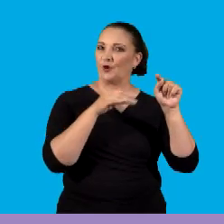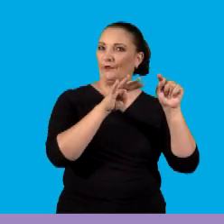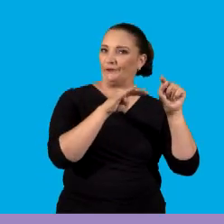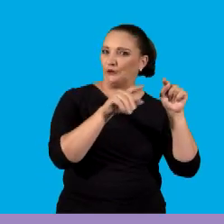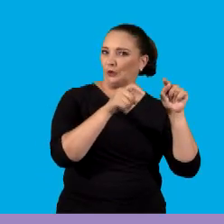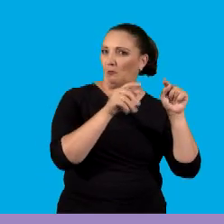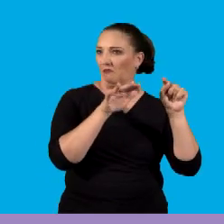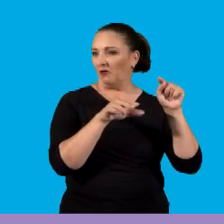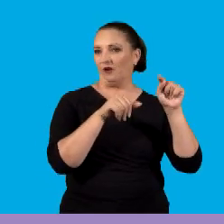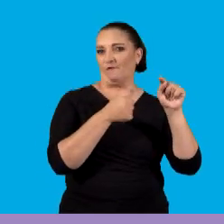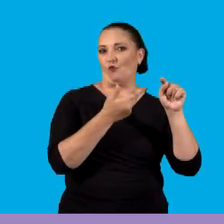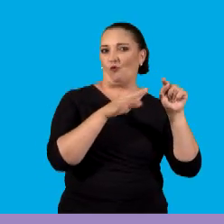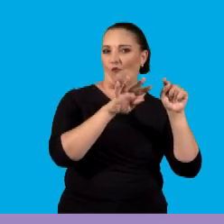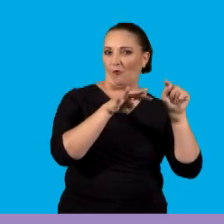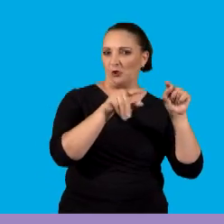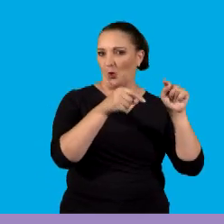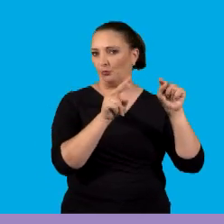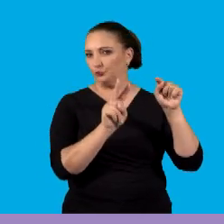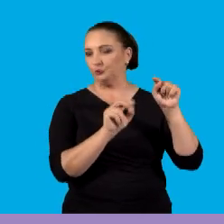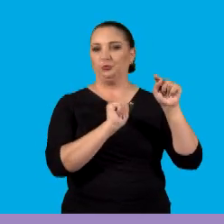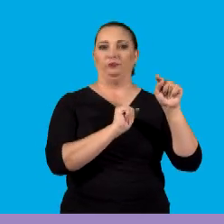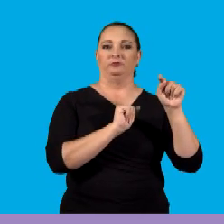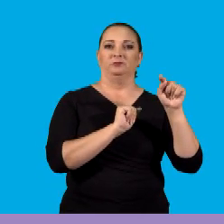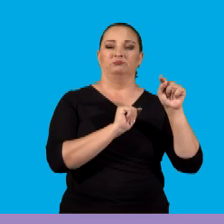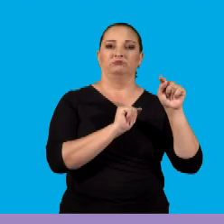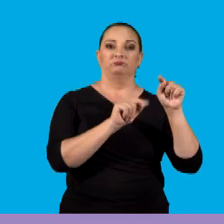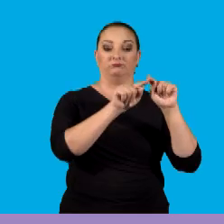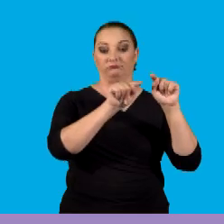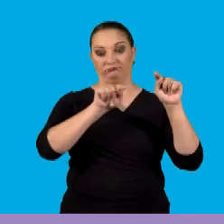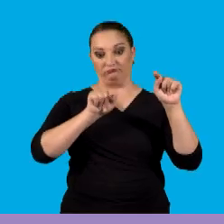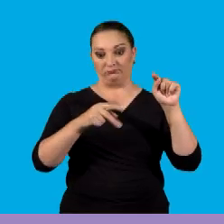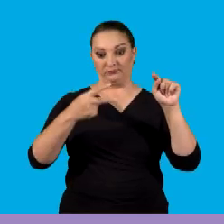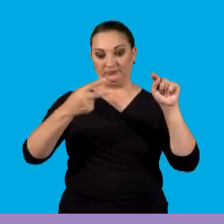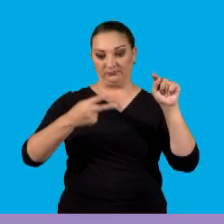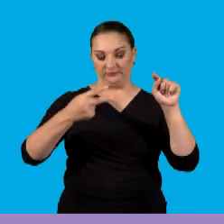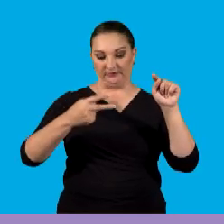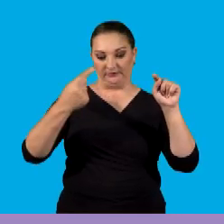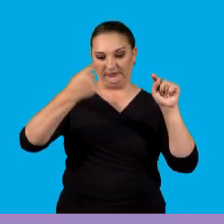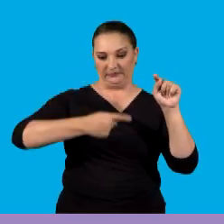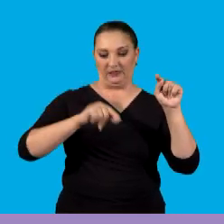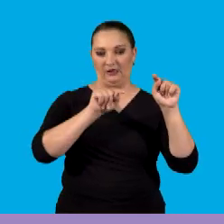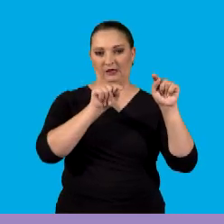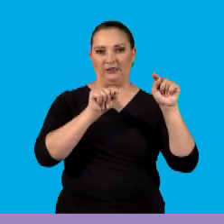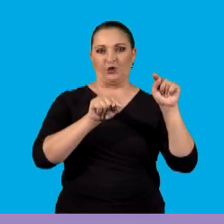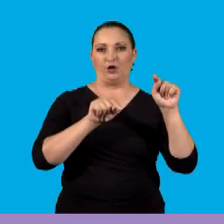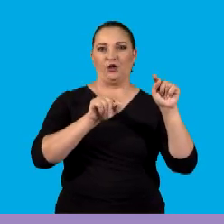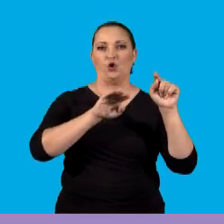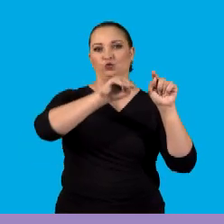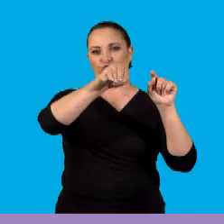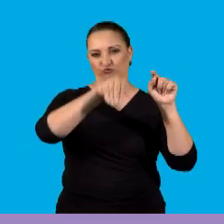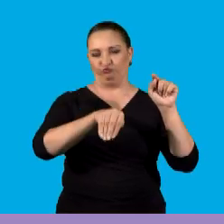your 14.5 or your 14.2, but eventually when we got to the second day, it